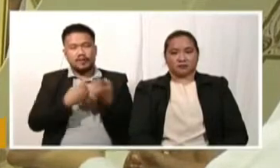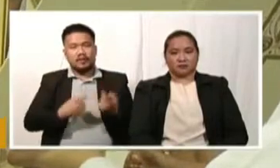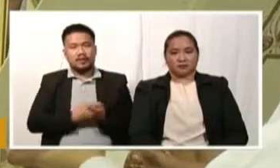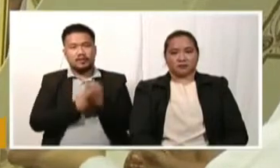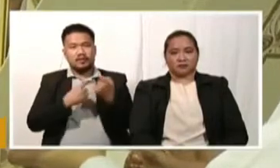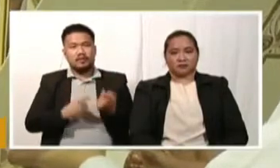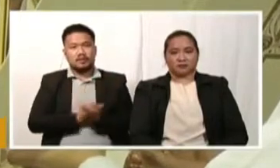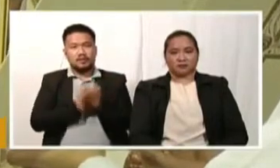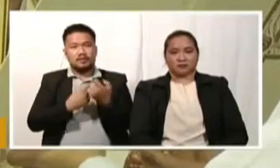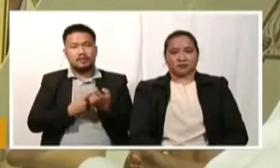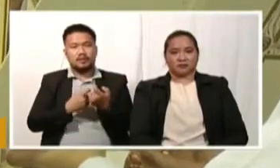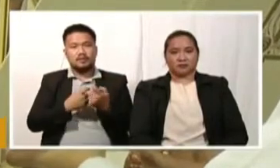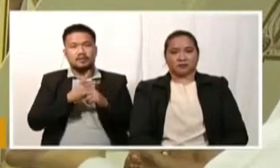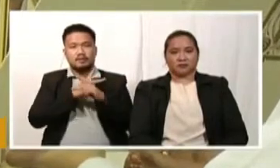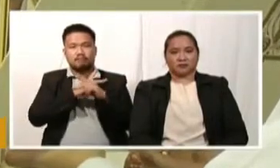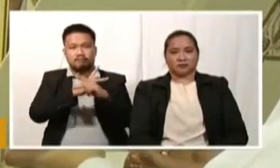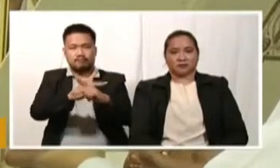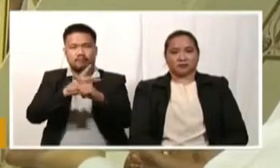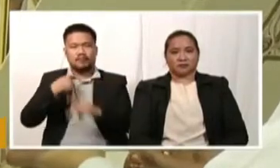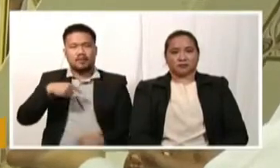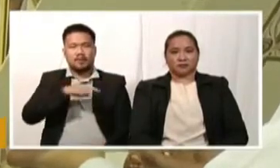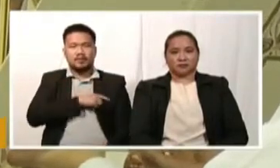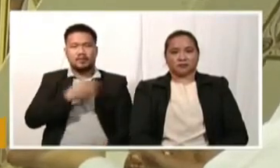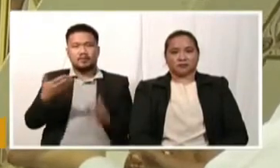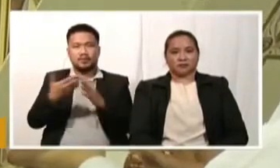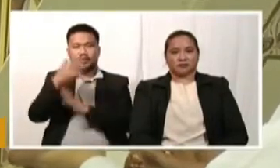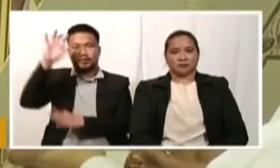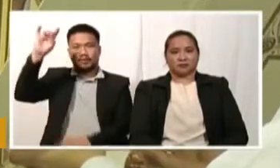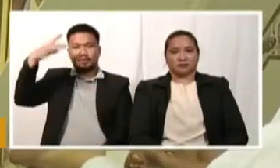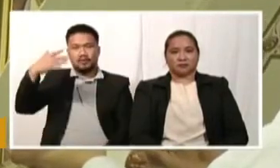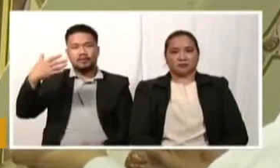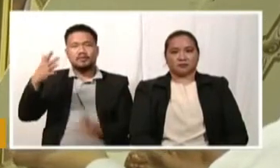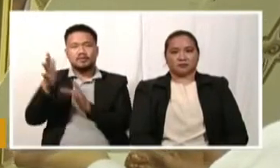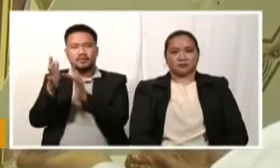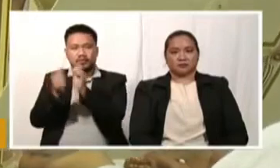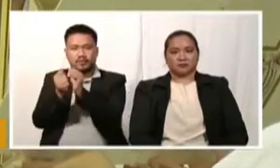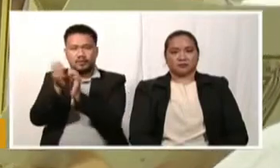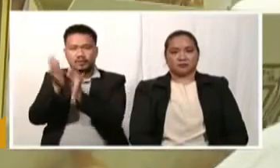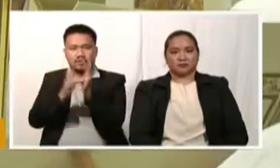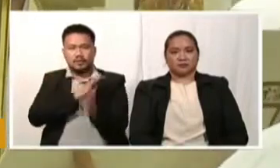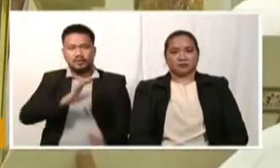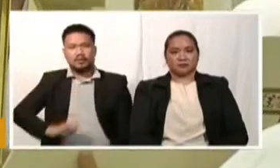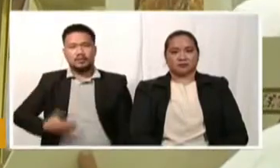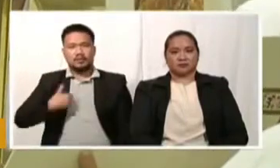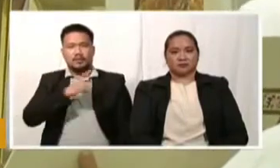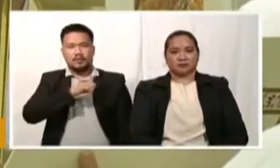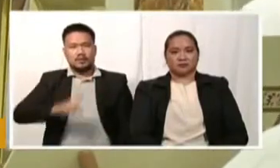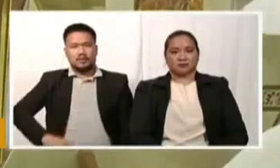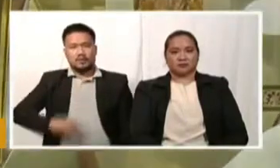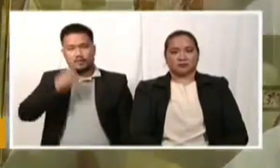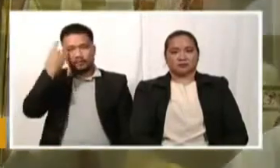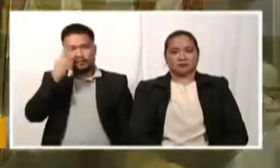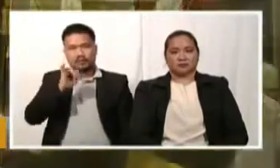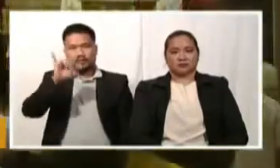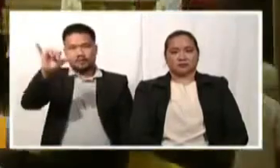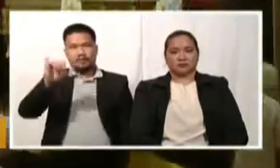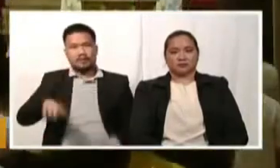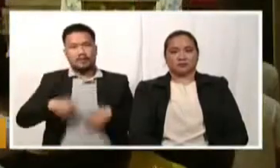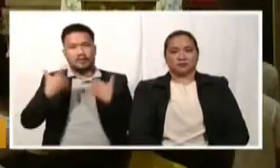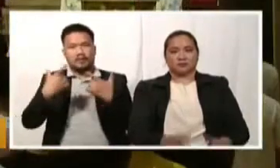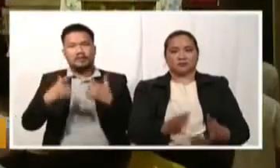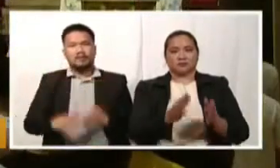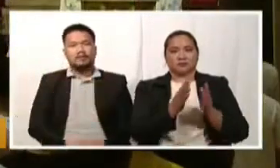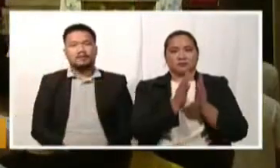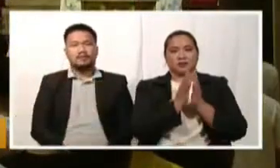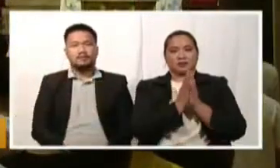sins, keep us by his grace in Christ Jesus our Lord for eternal life.